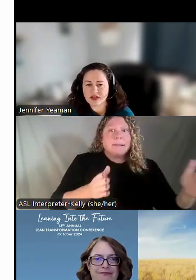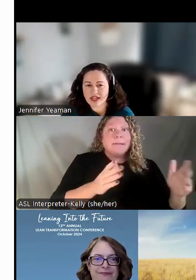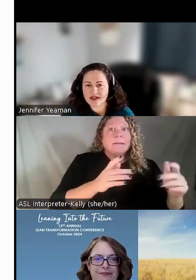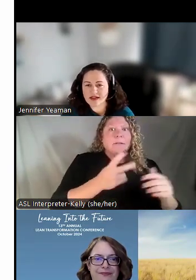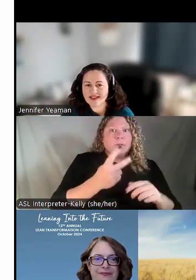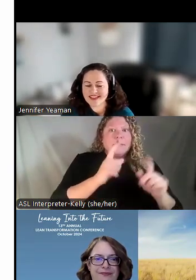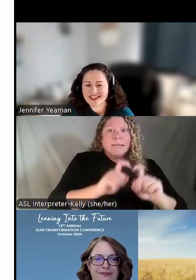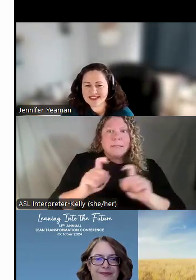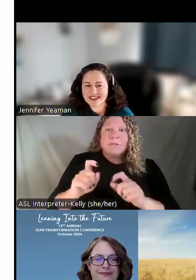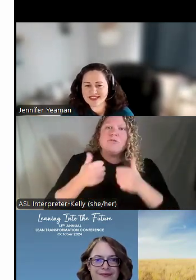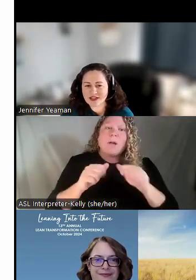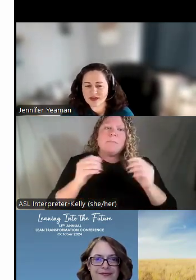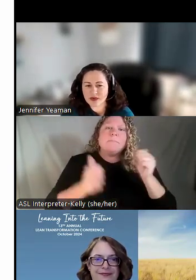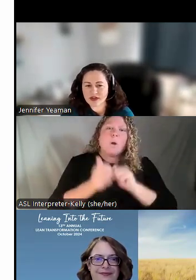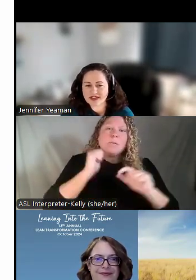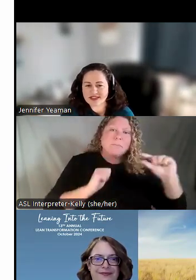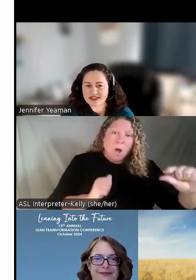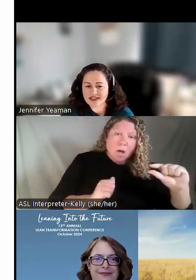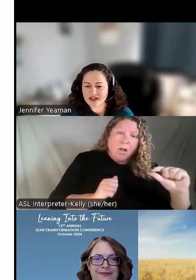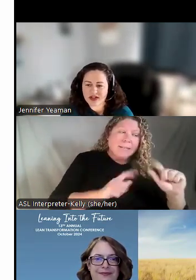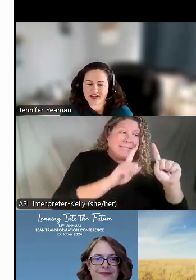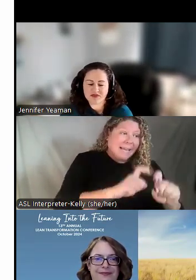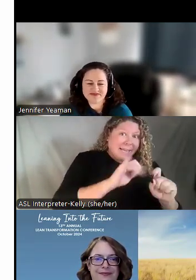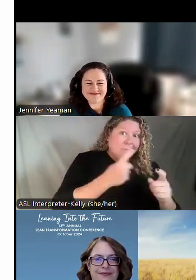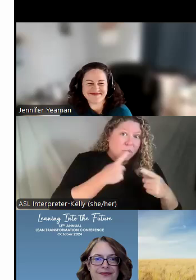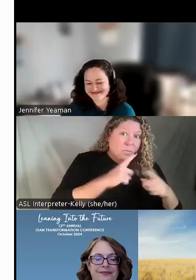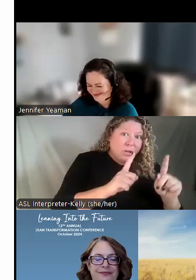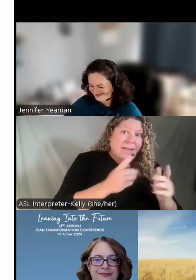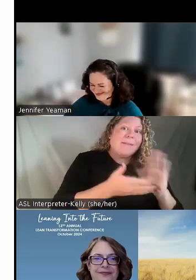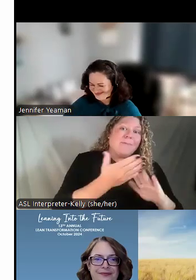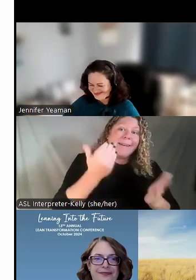smallest thing that you can, test it, see if it works, and run it again.